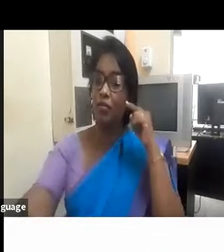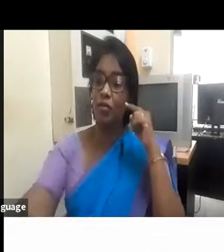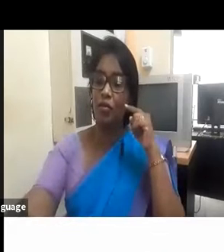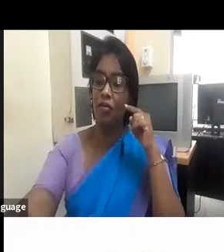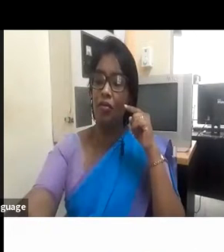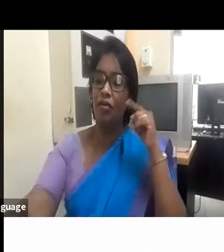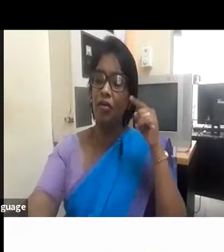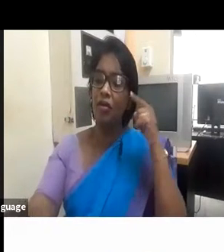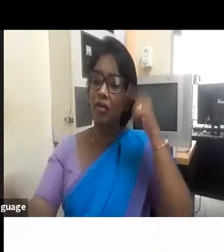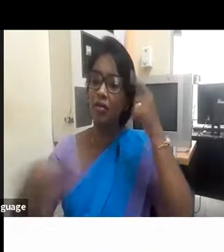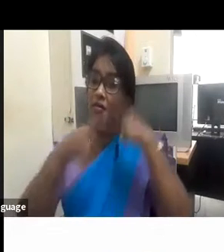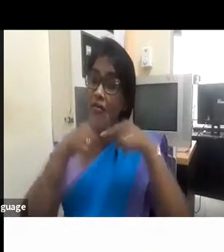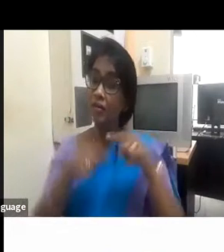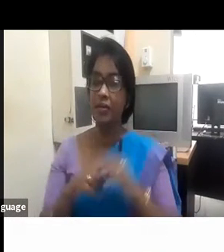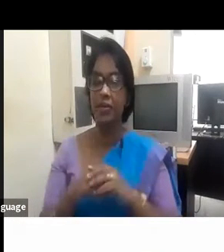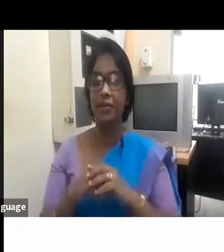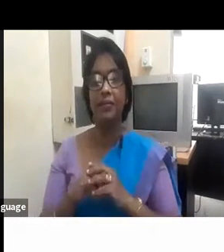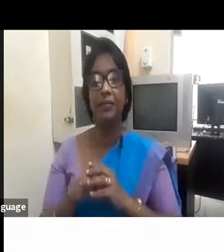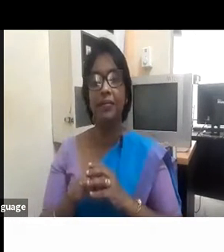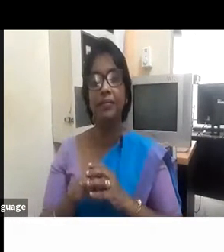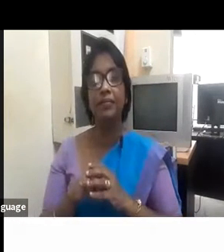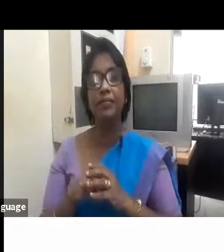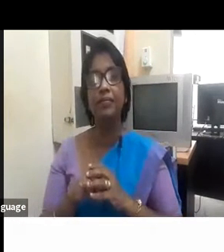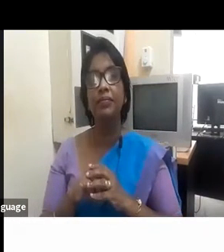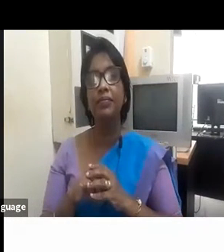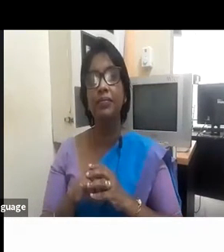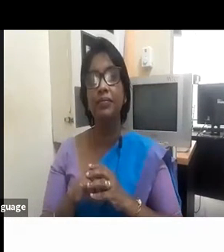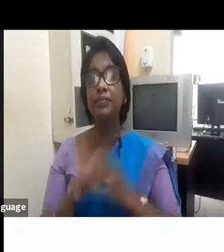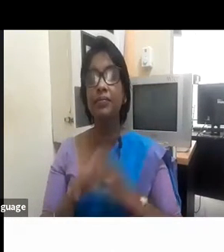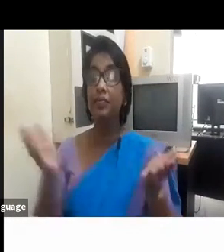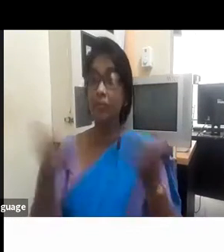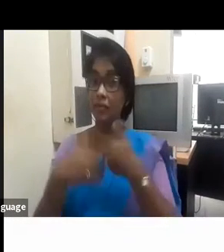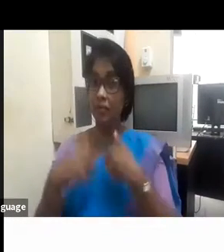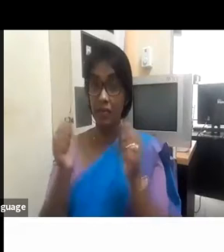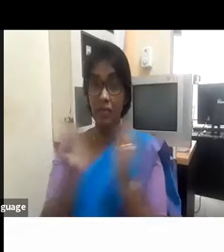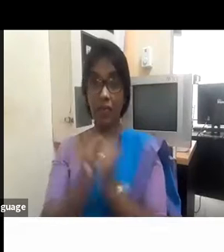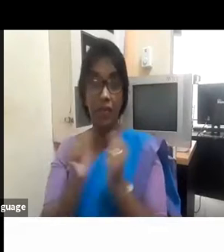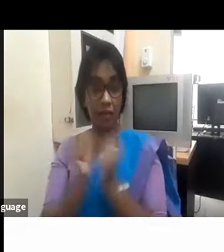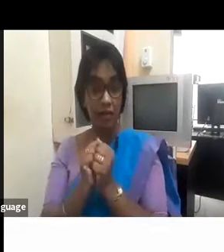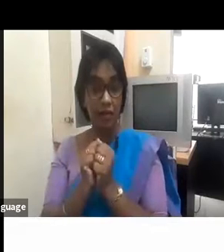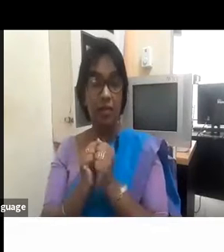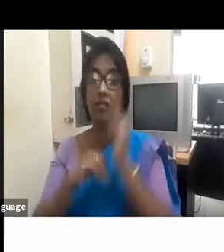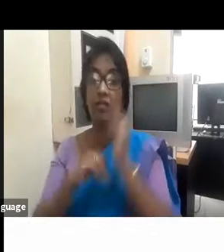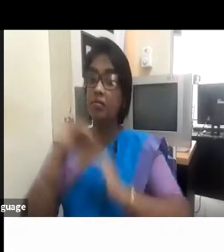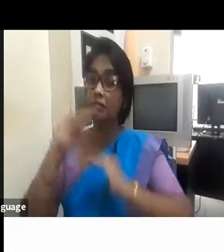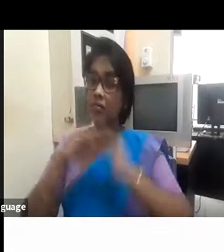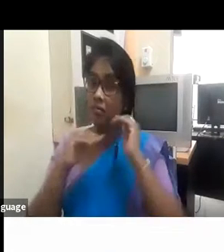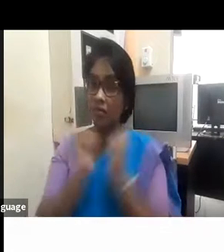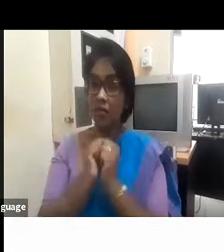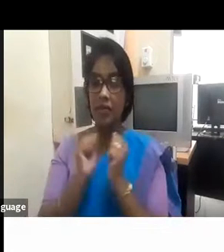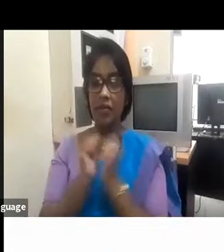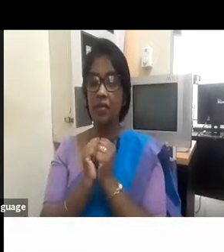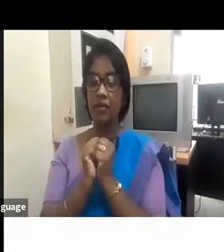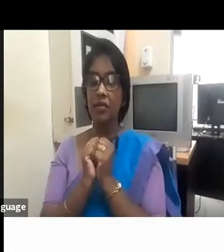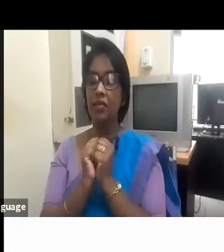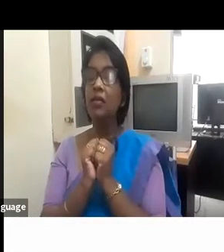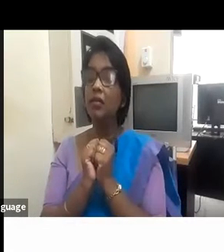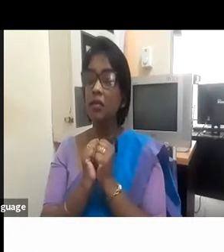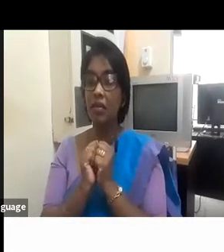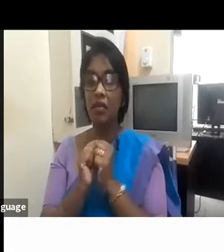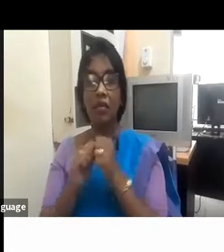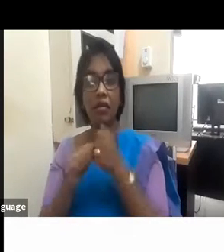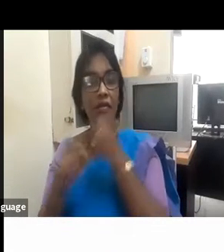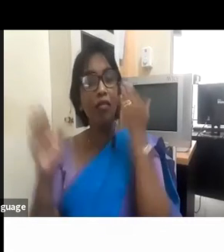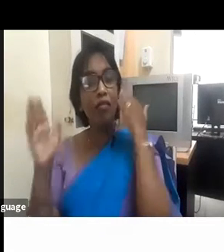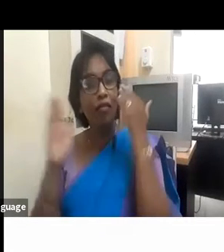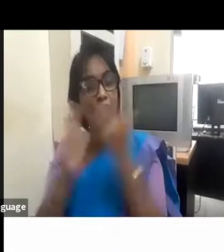it, but as, capital is mobile, as finance is mobile, businesses are mobile, well, the workforce is